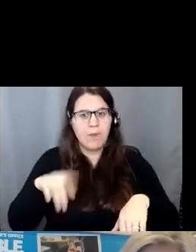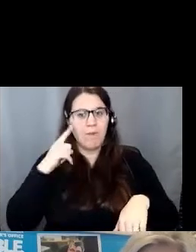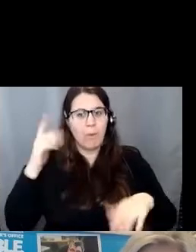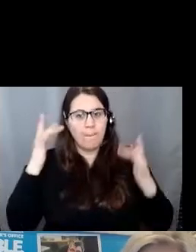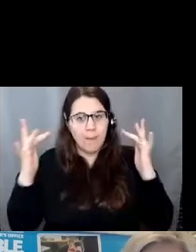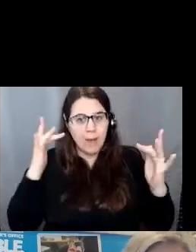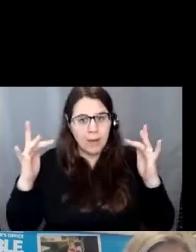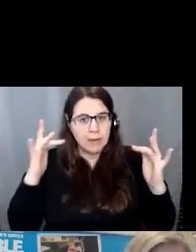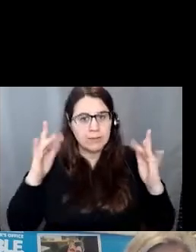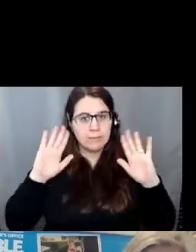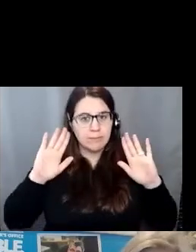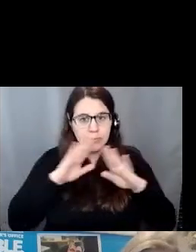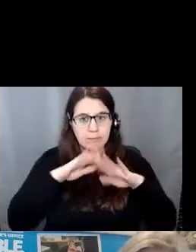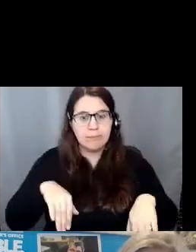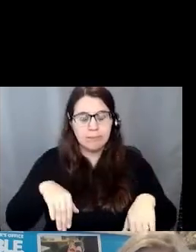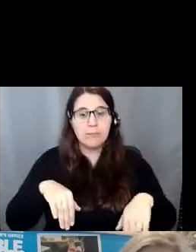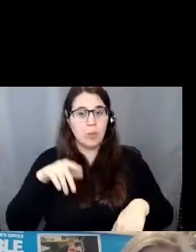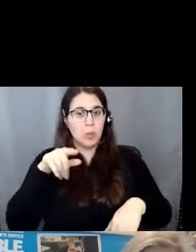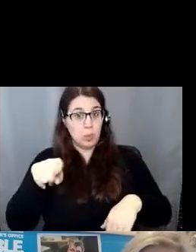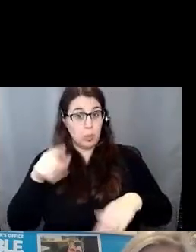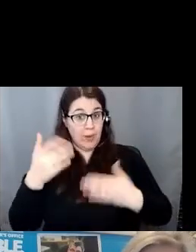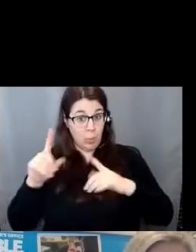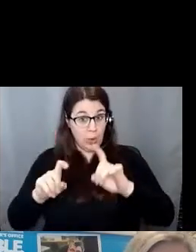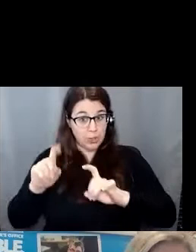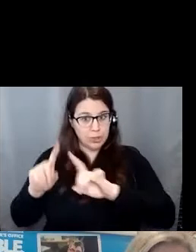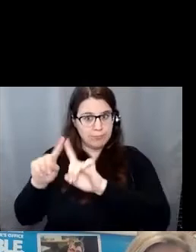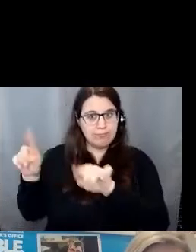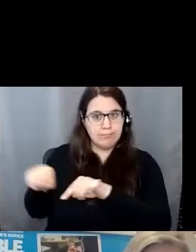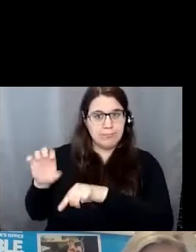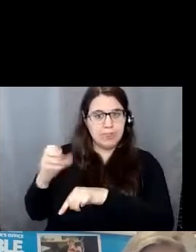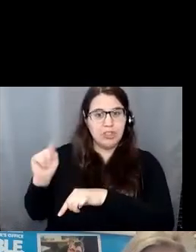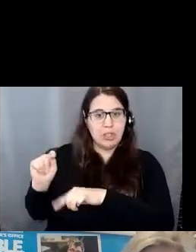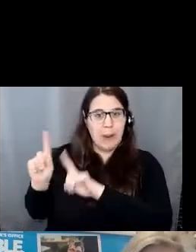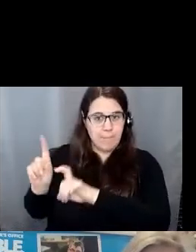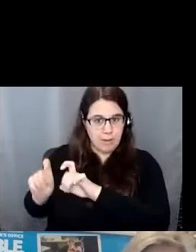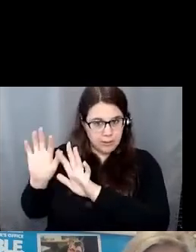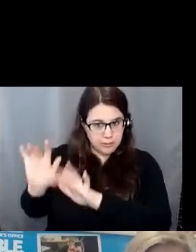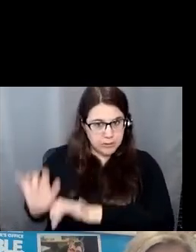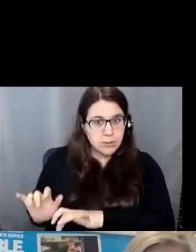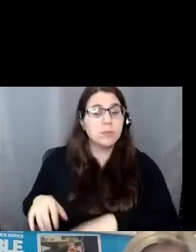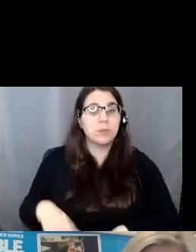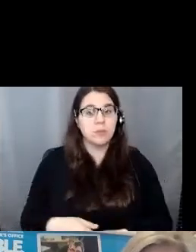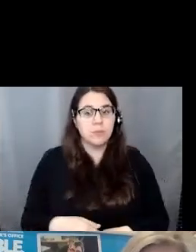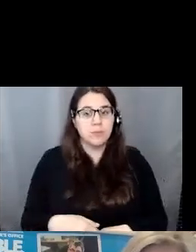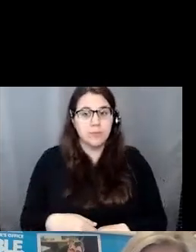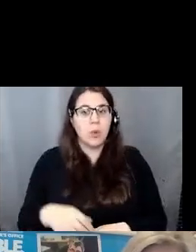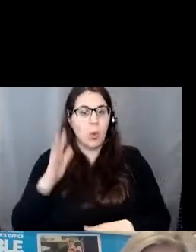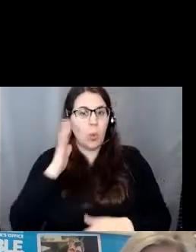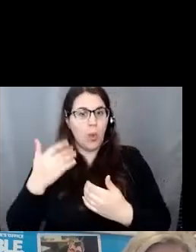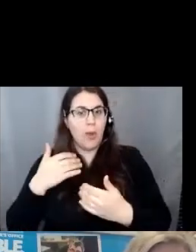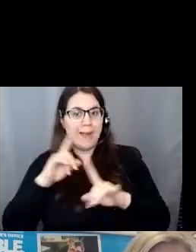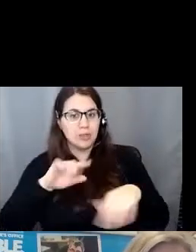your questions in the chat box. We will save all questions until the end of the session. Closed captioning and a sign